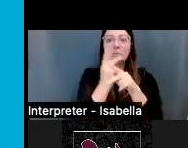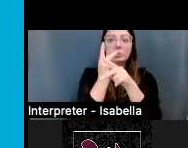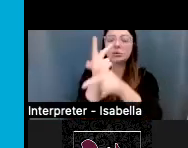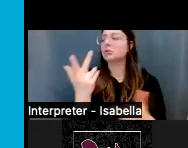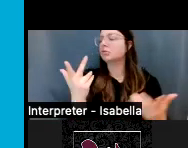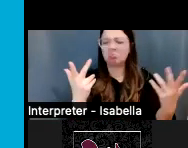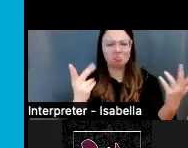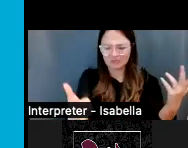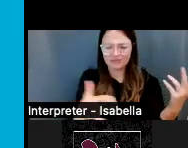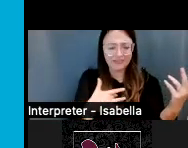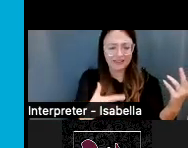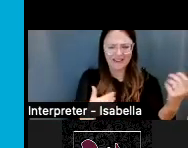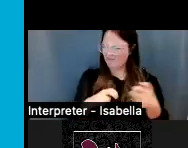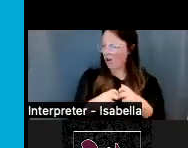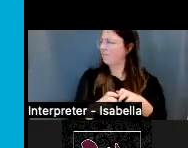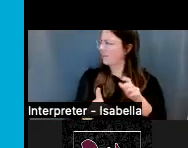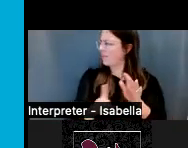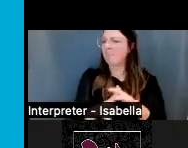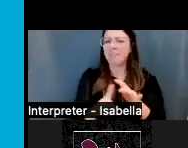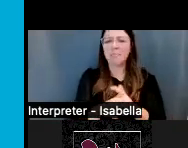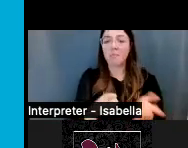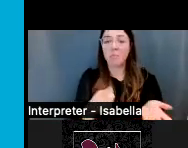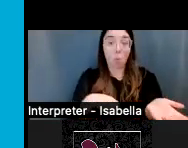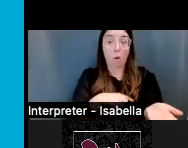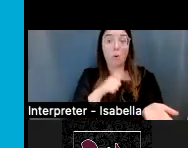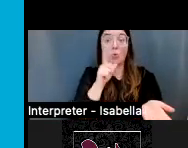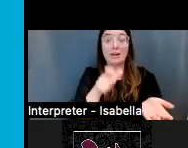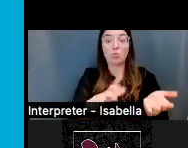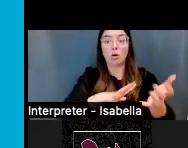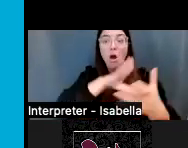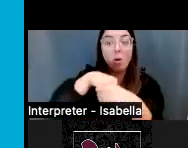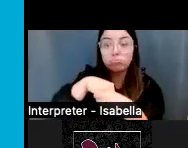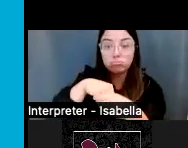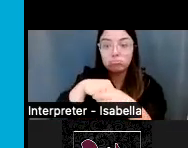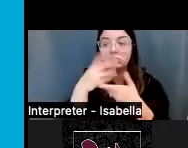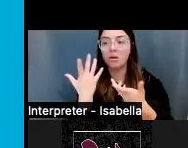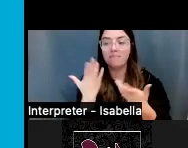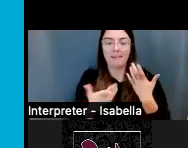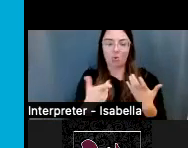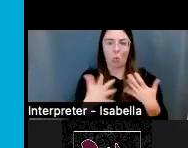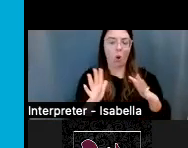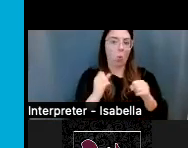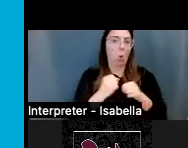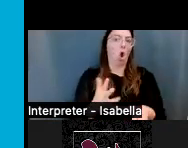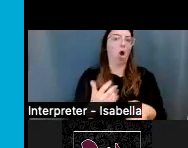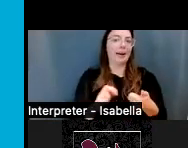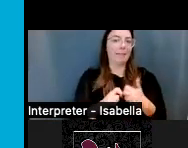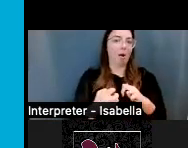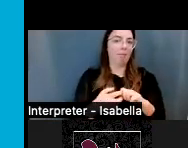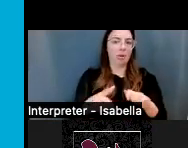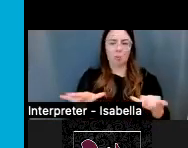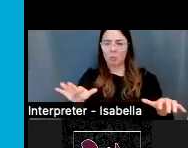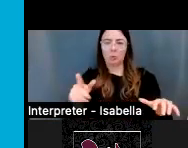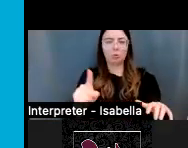you feel like you're having some issues, you know, we don't necessarily need to jump in right away. If you're, you know, if you're worried like you don't want to cause any waves with your counselor, but you want some advice